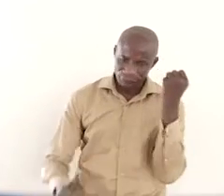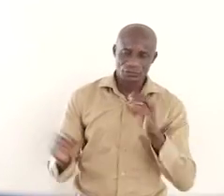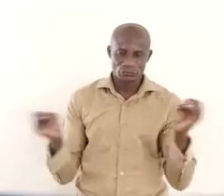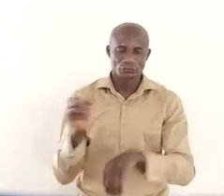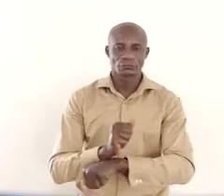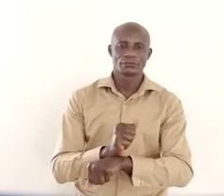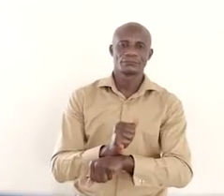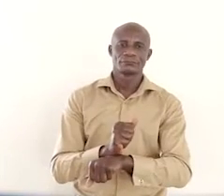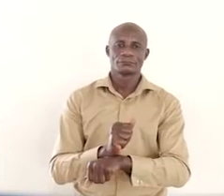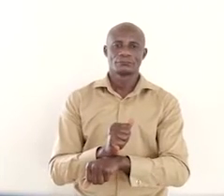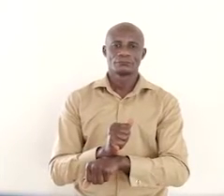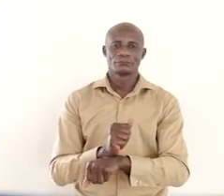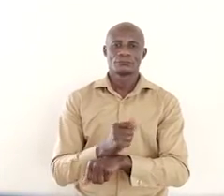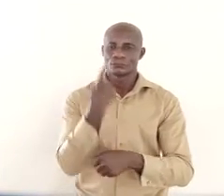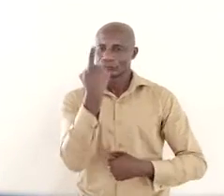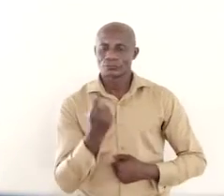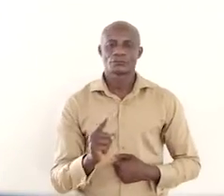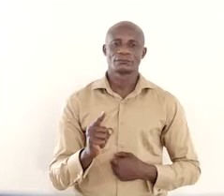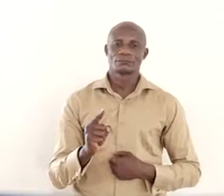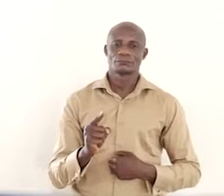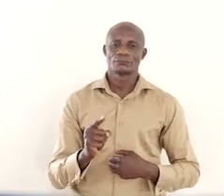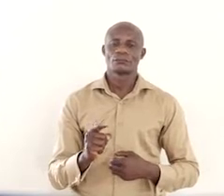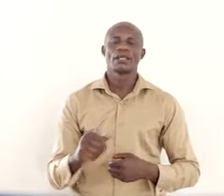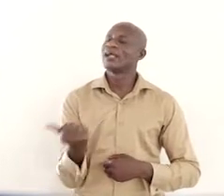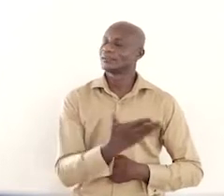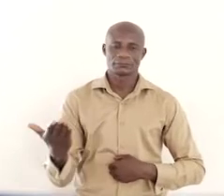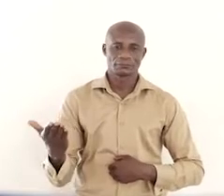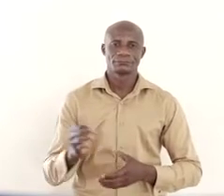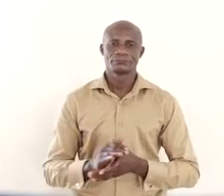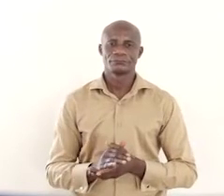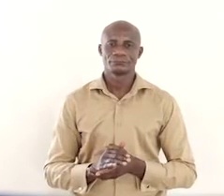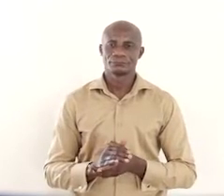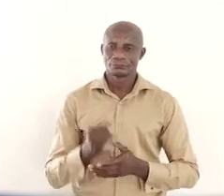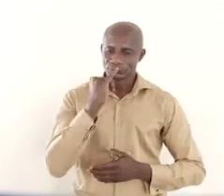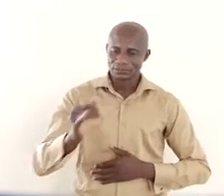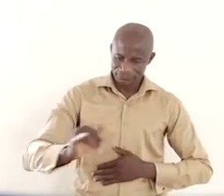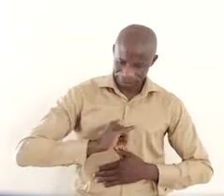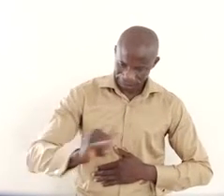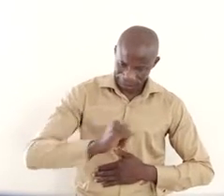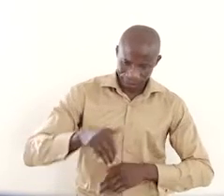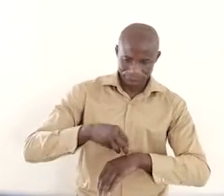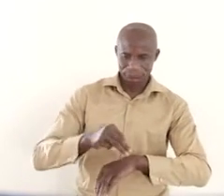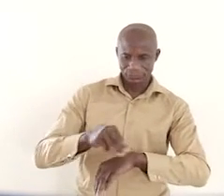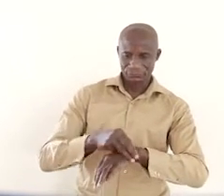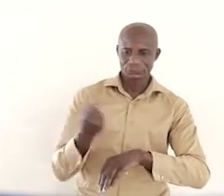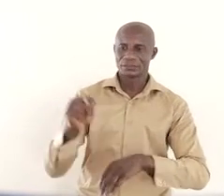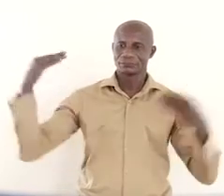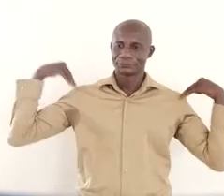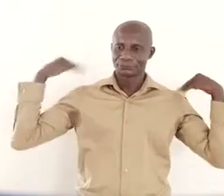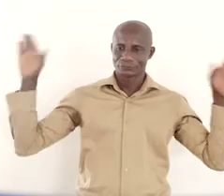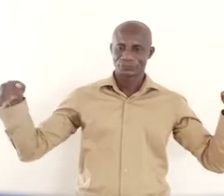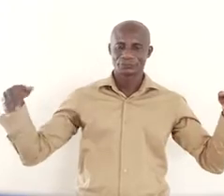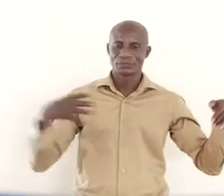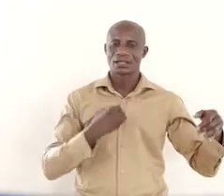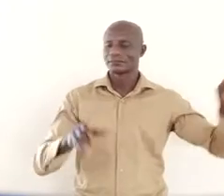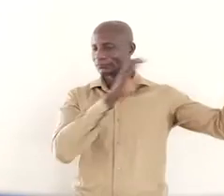poverty, unemployment, loneliness, childlessness, or whatever, is the same message the